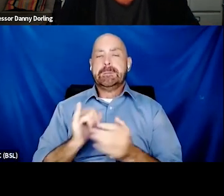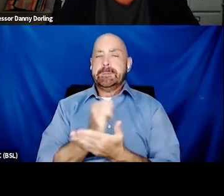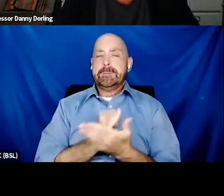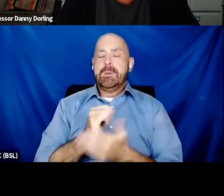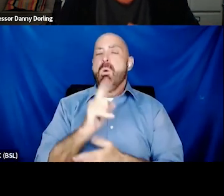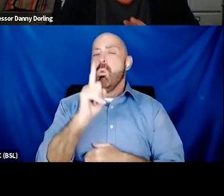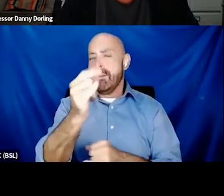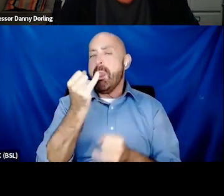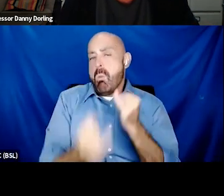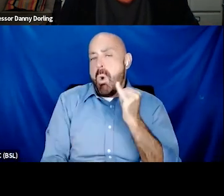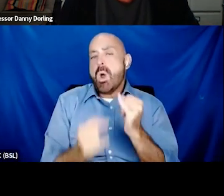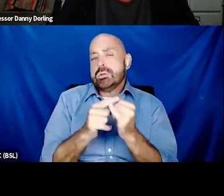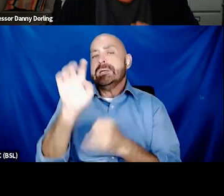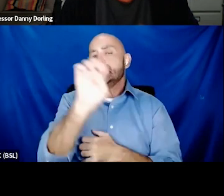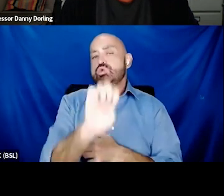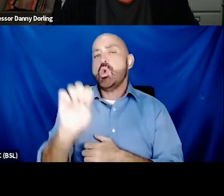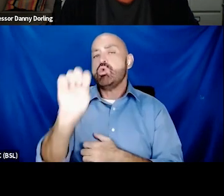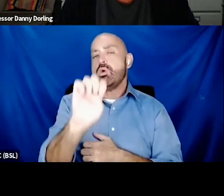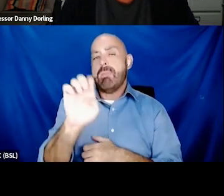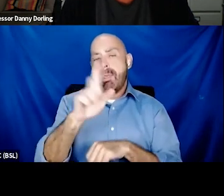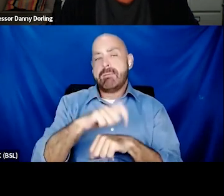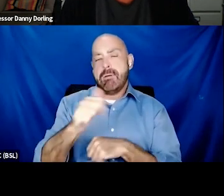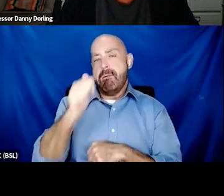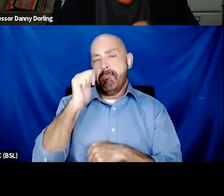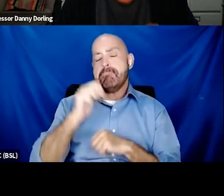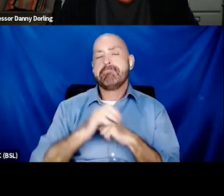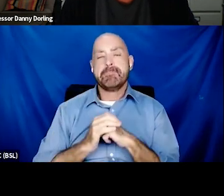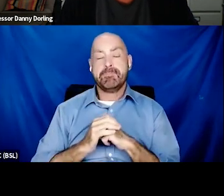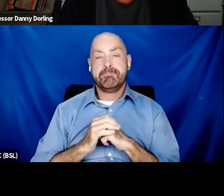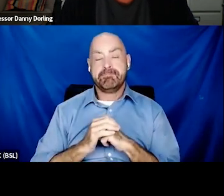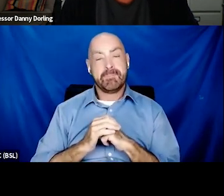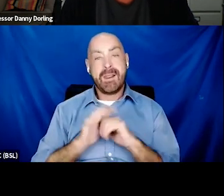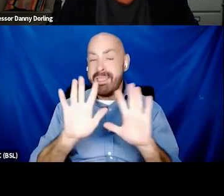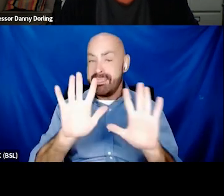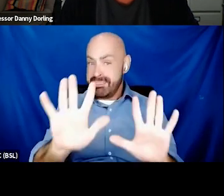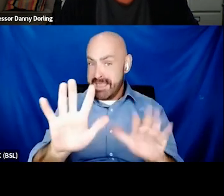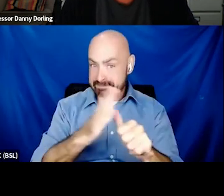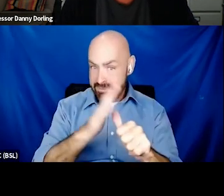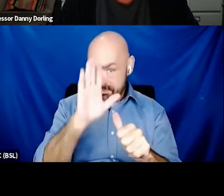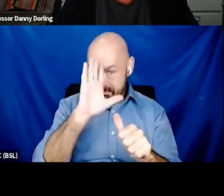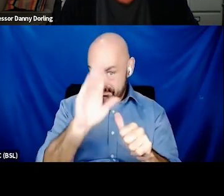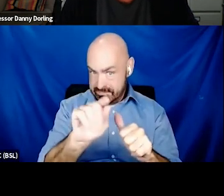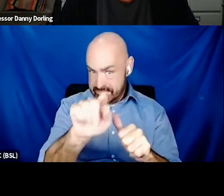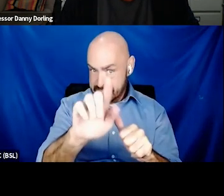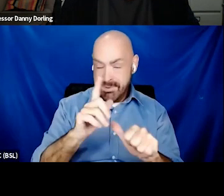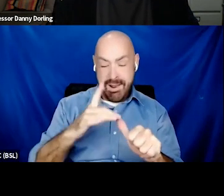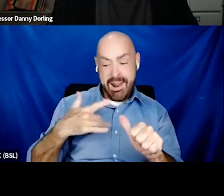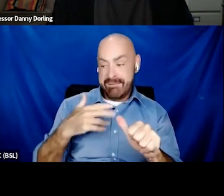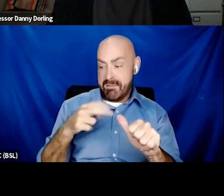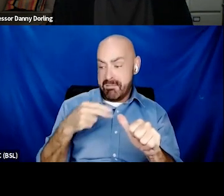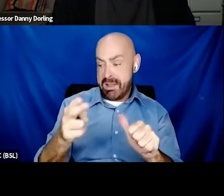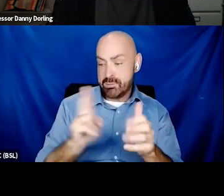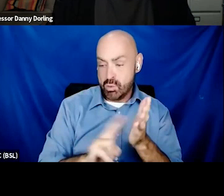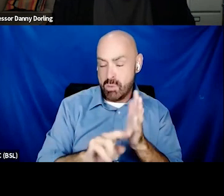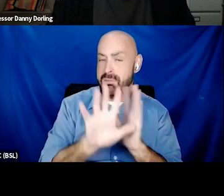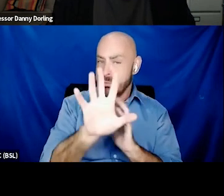Europe. That's the first proviso about when will life get back to normal.